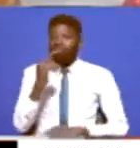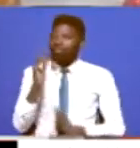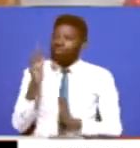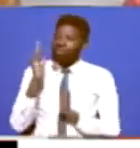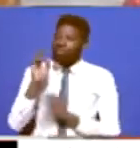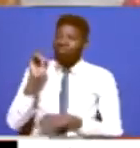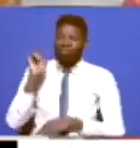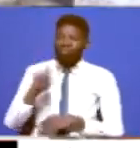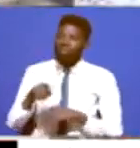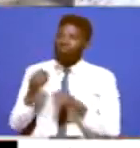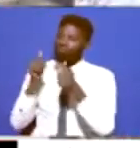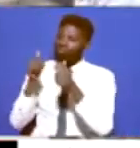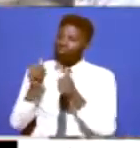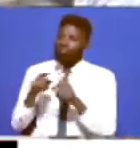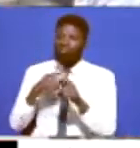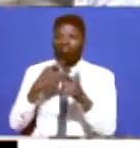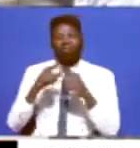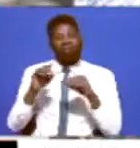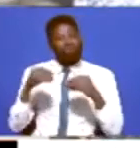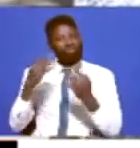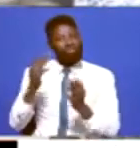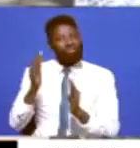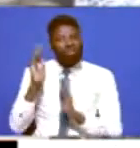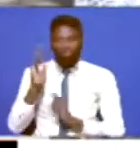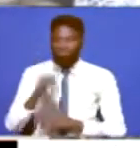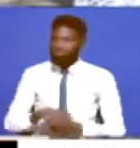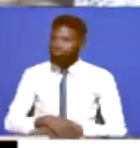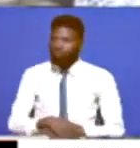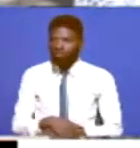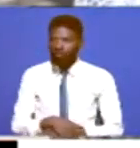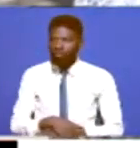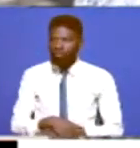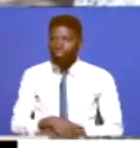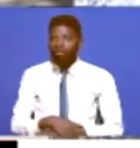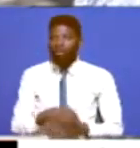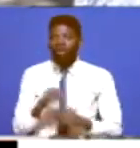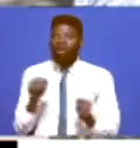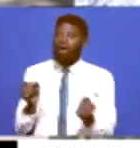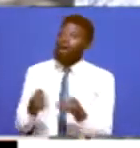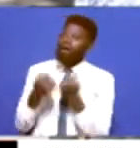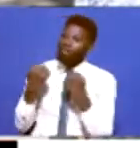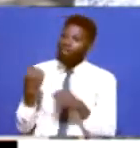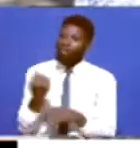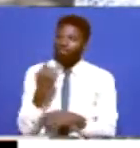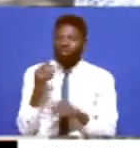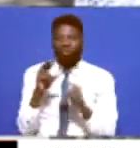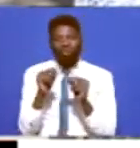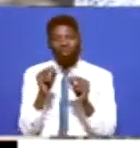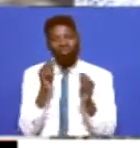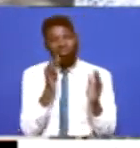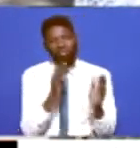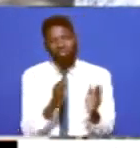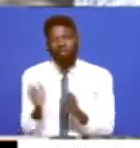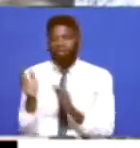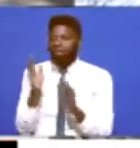notice ndio pewe usalama. It was not by coincidence, it was planned properly,